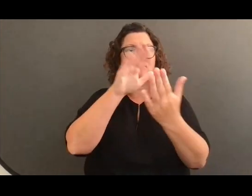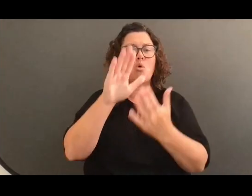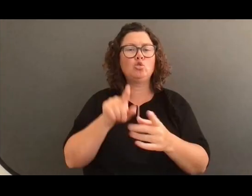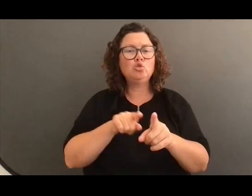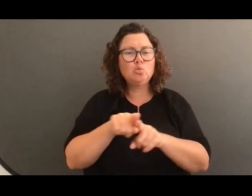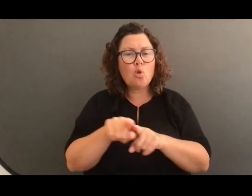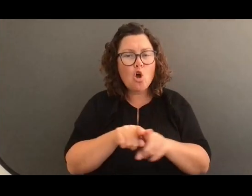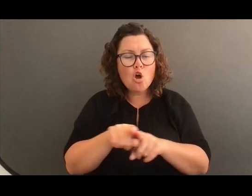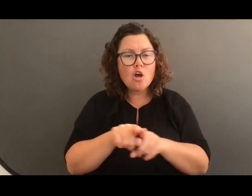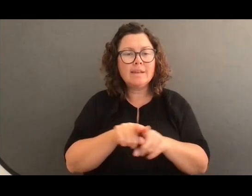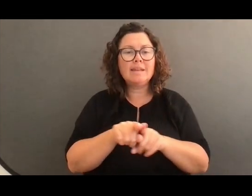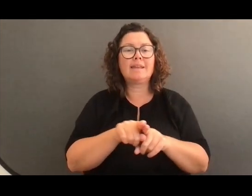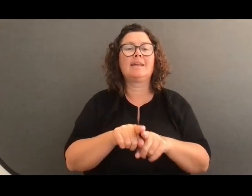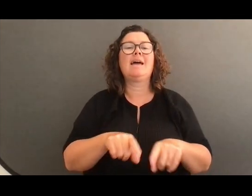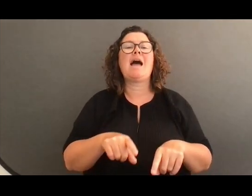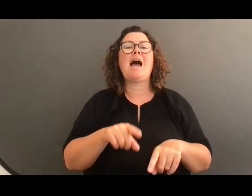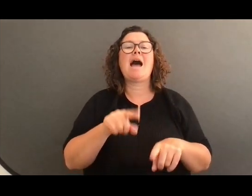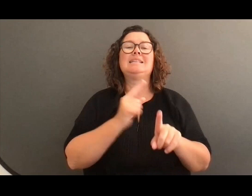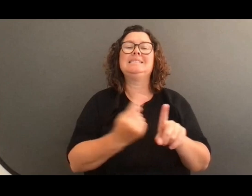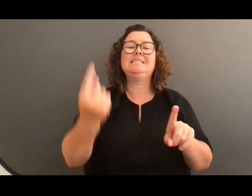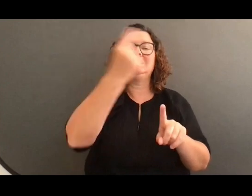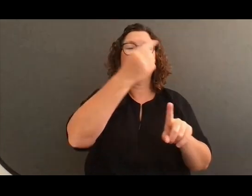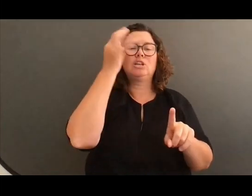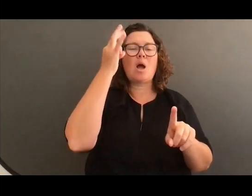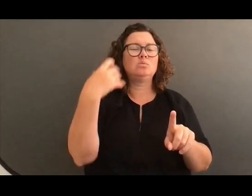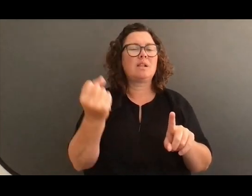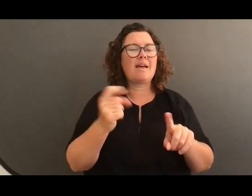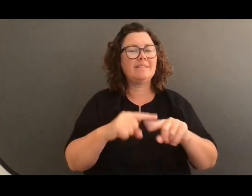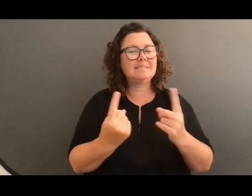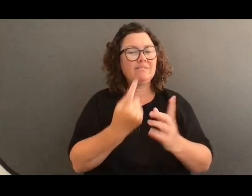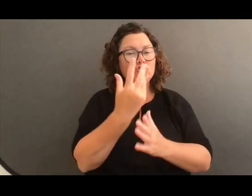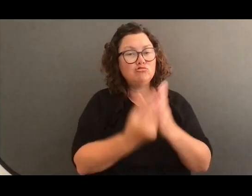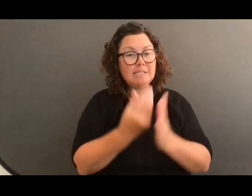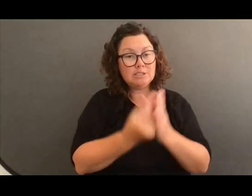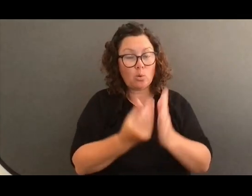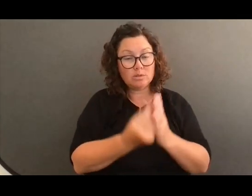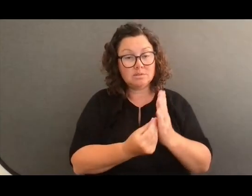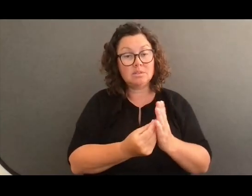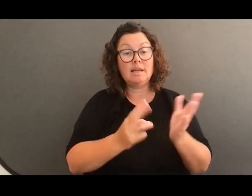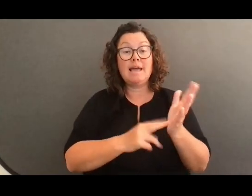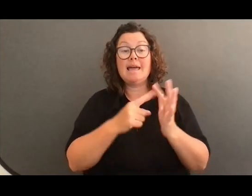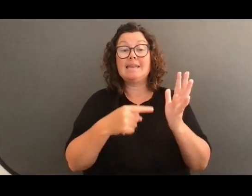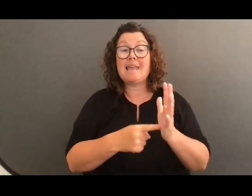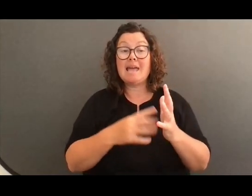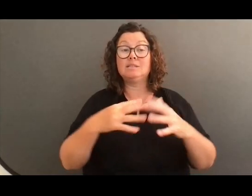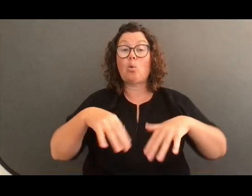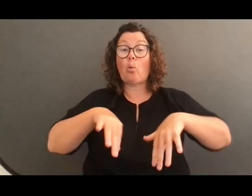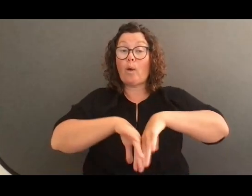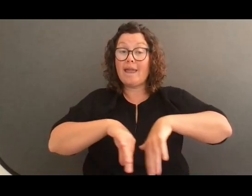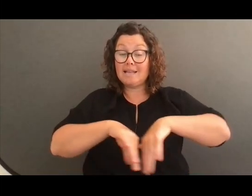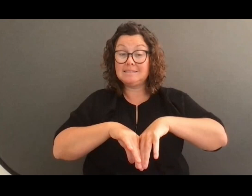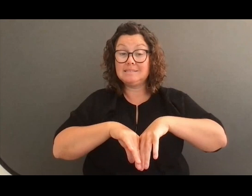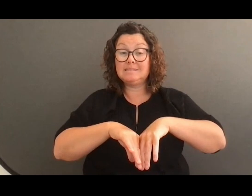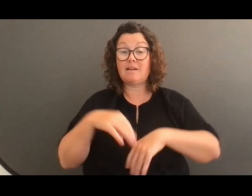that our councils have throughout the Net Waste region. One of the things that Net Waste attempts to do as a voluntary waste group is to leverage